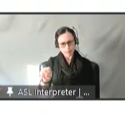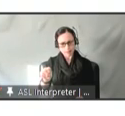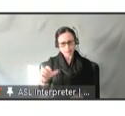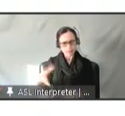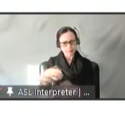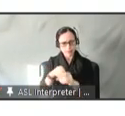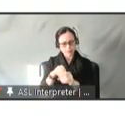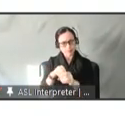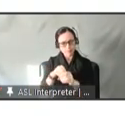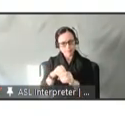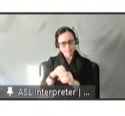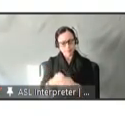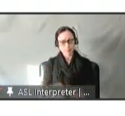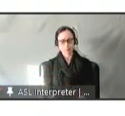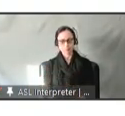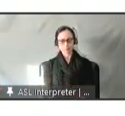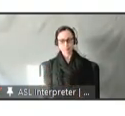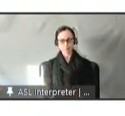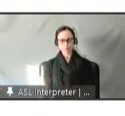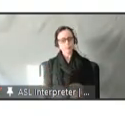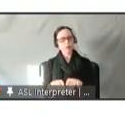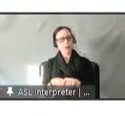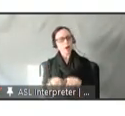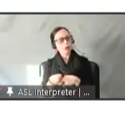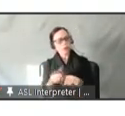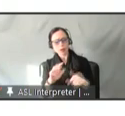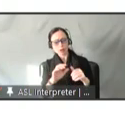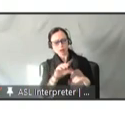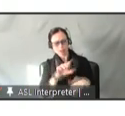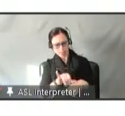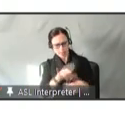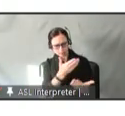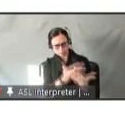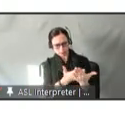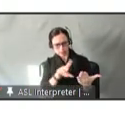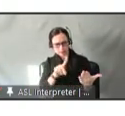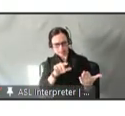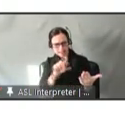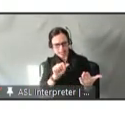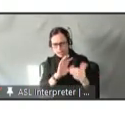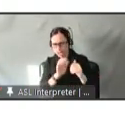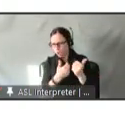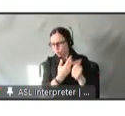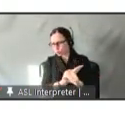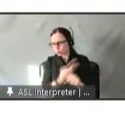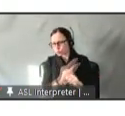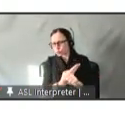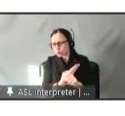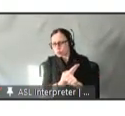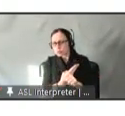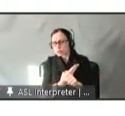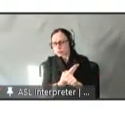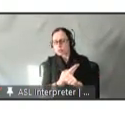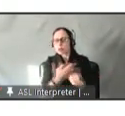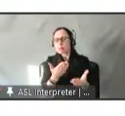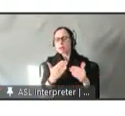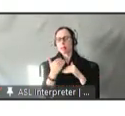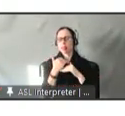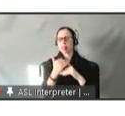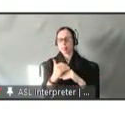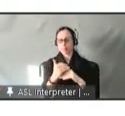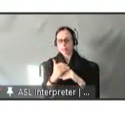involved, and the use of that data to even perhaps limit movements in society